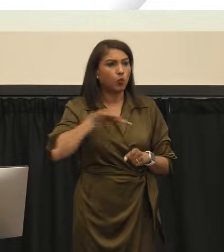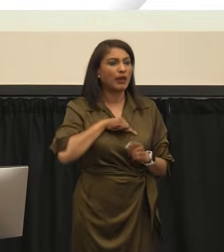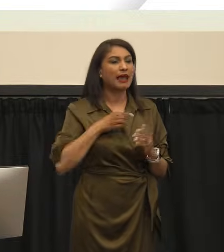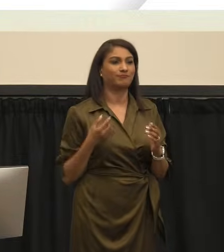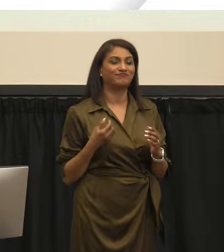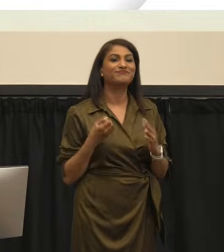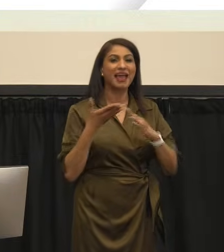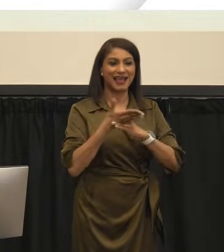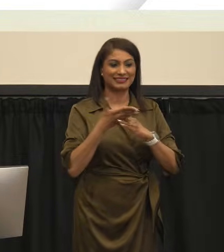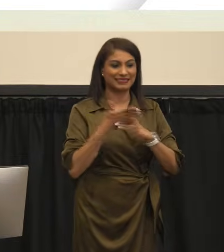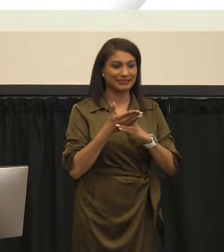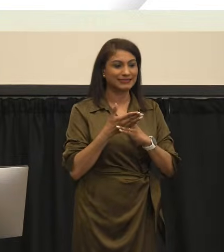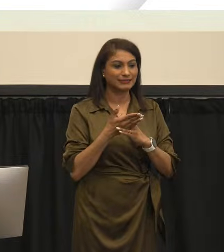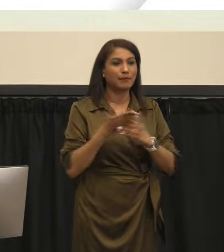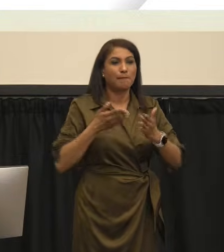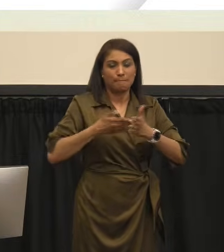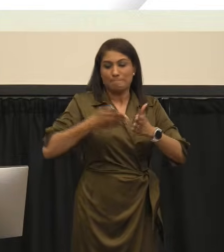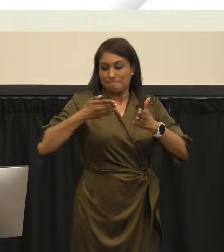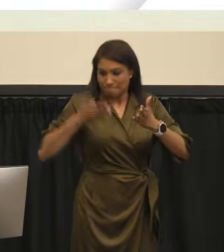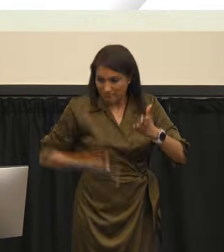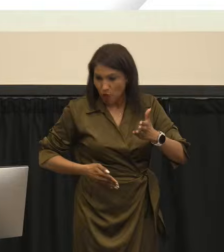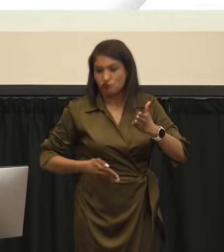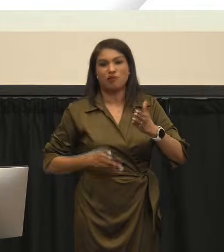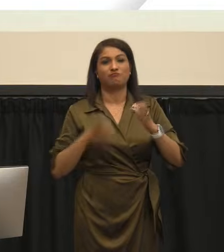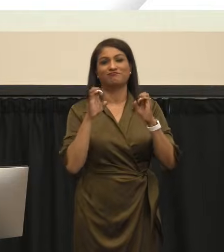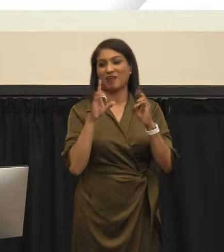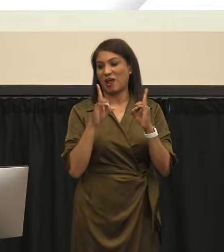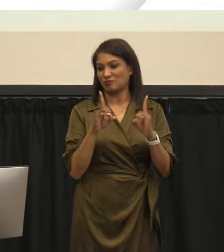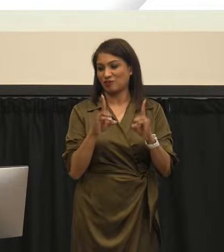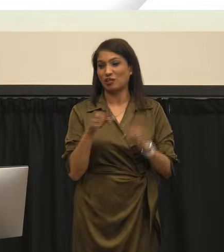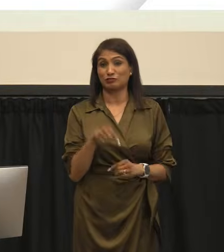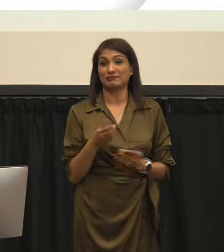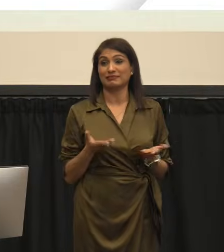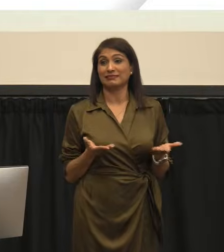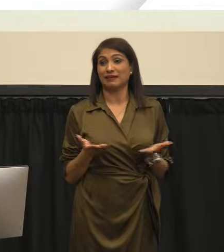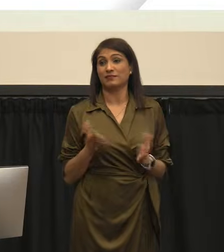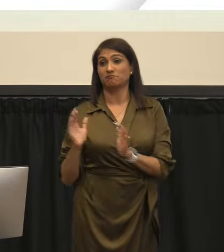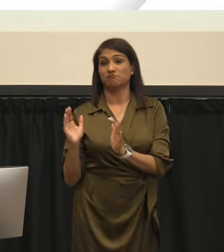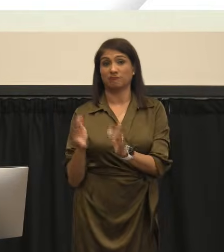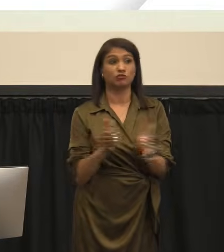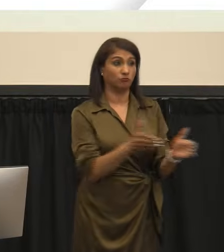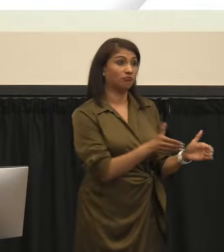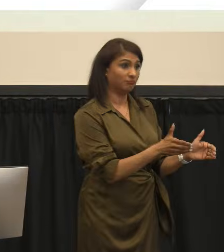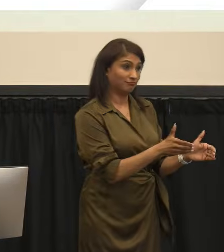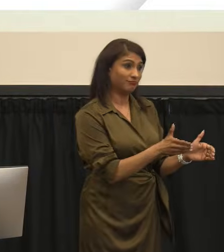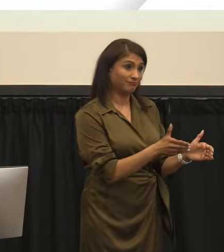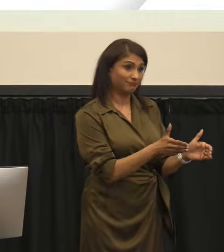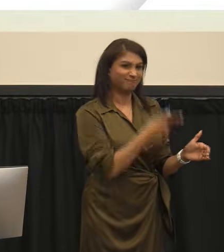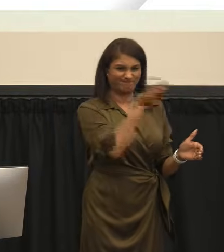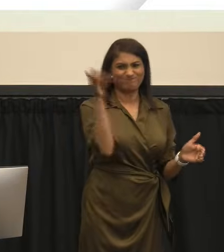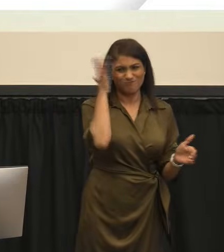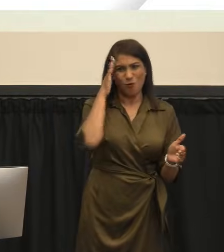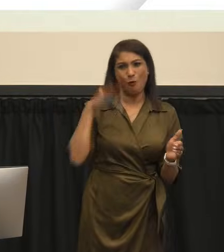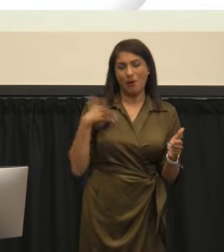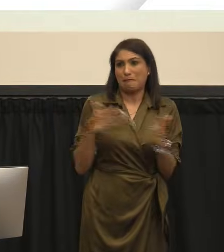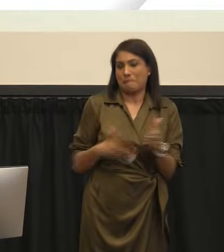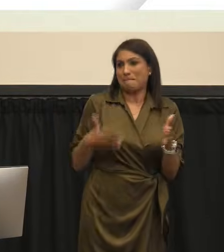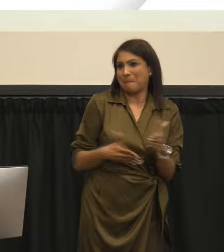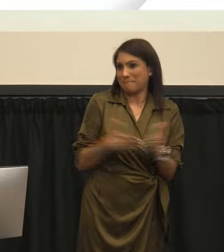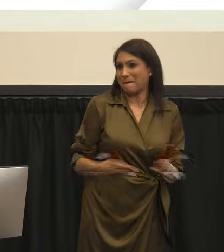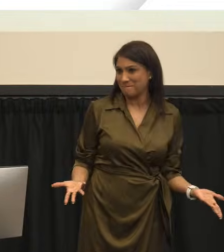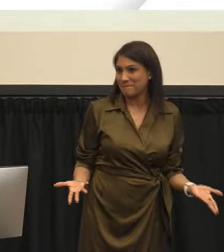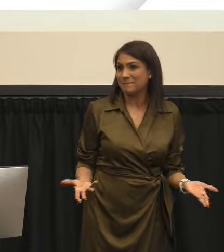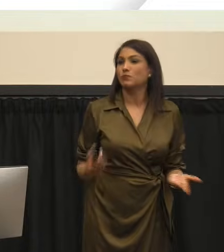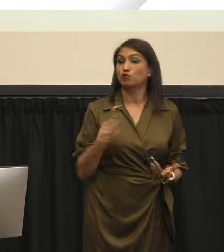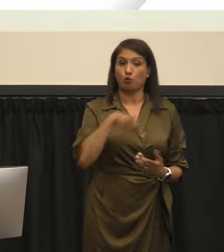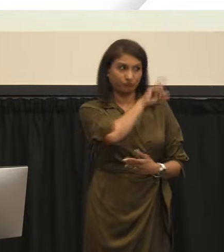curriculum available at the moment is quite limited. And then also barriers in education in terms of accessibility within the education